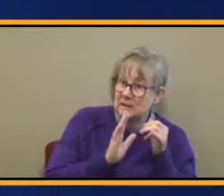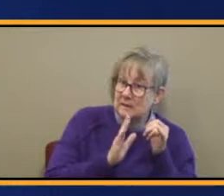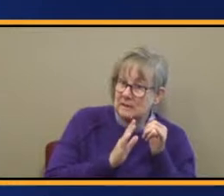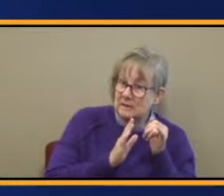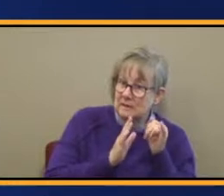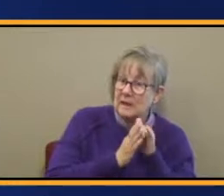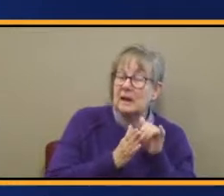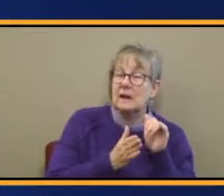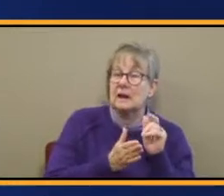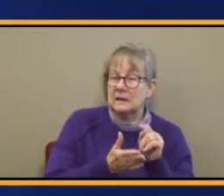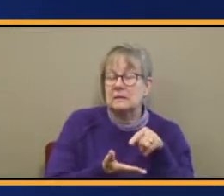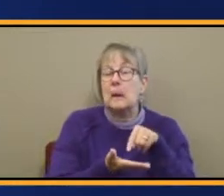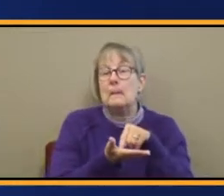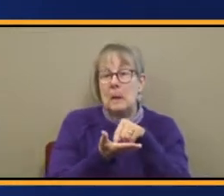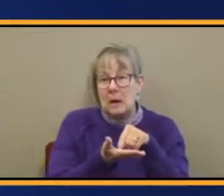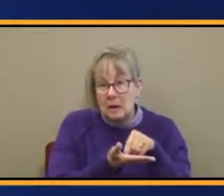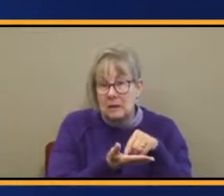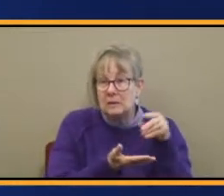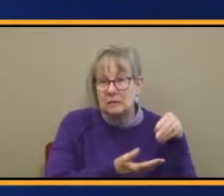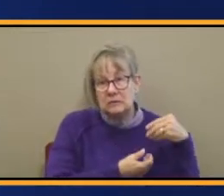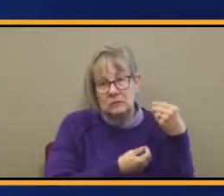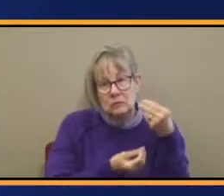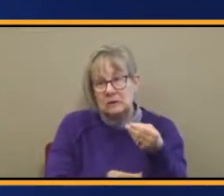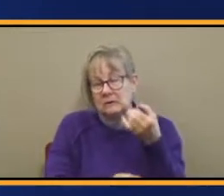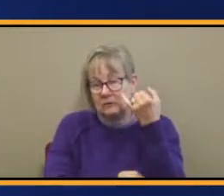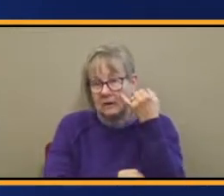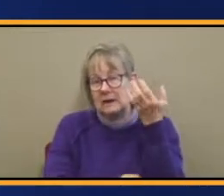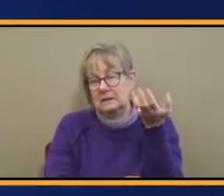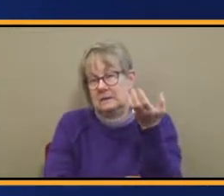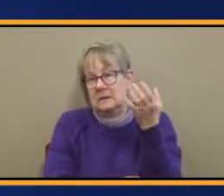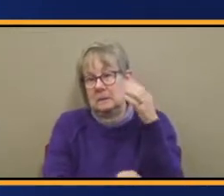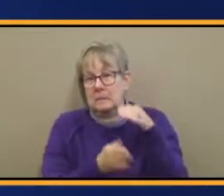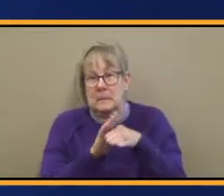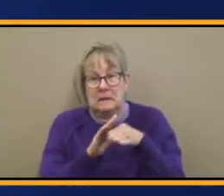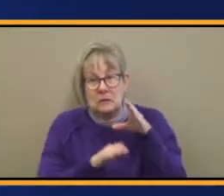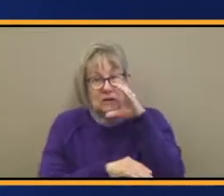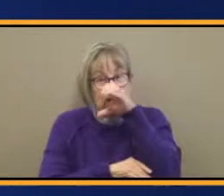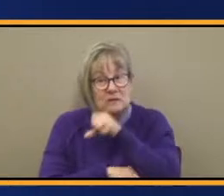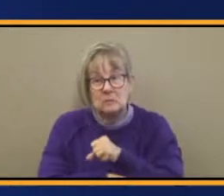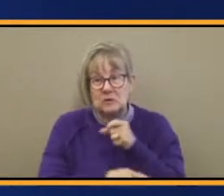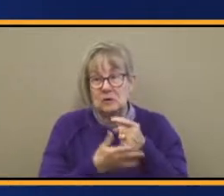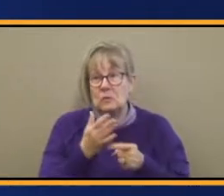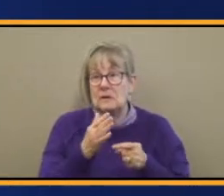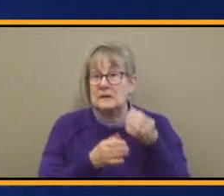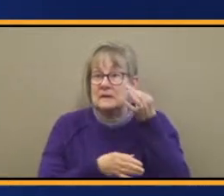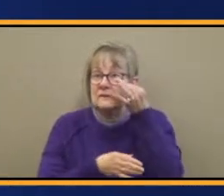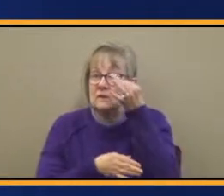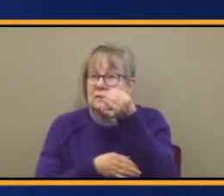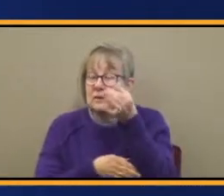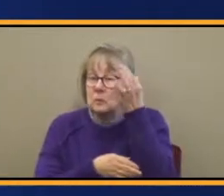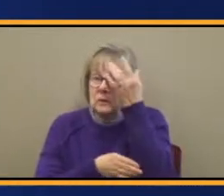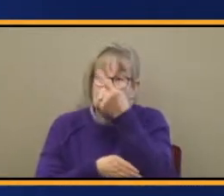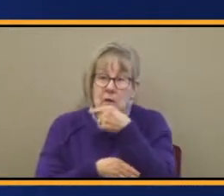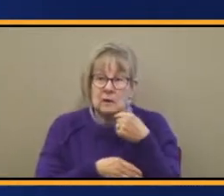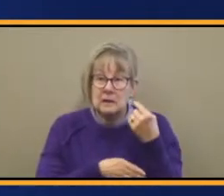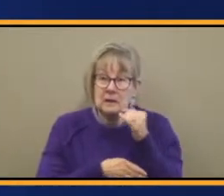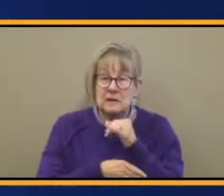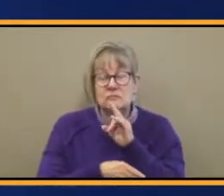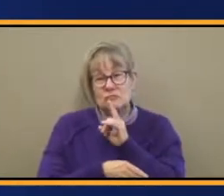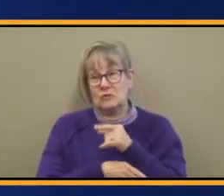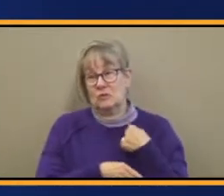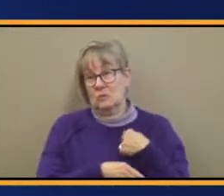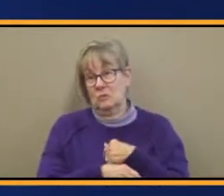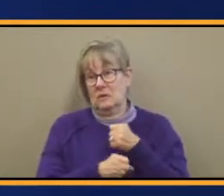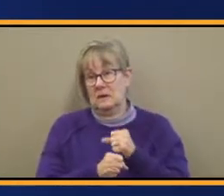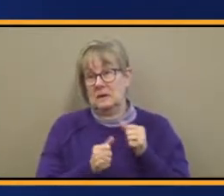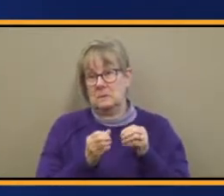model. It's to give you an idea, based on those assumptions, what the future impact is going to look like. Sure, we can be